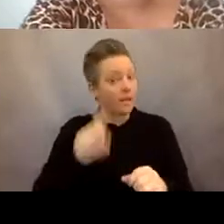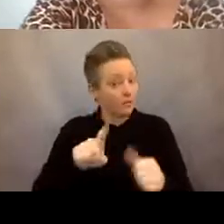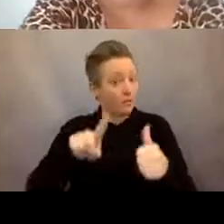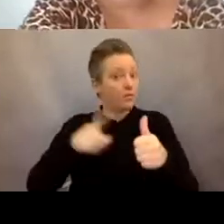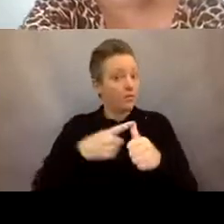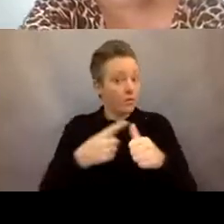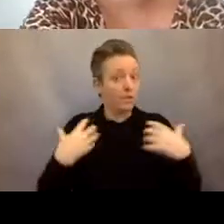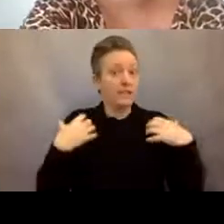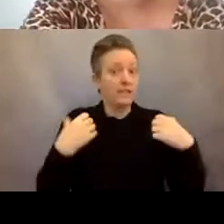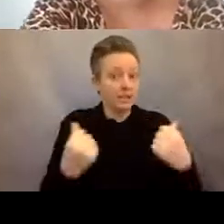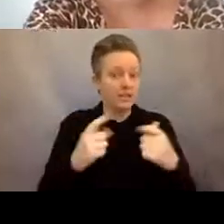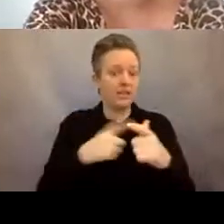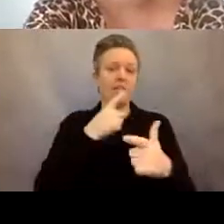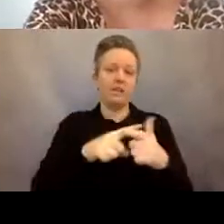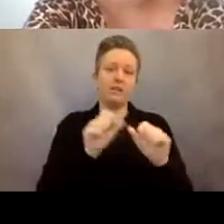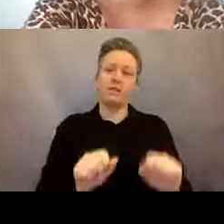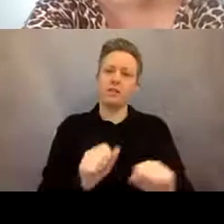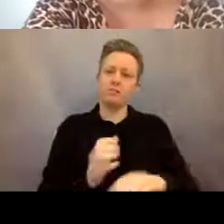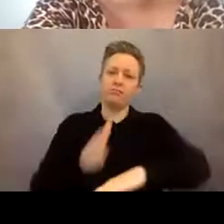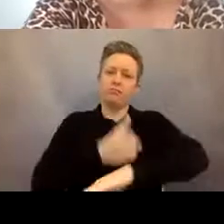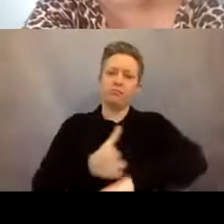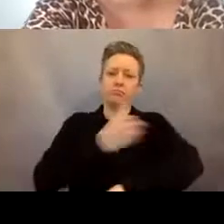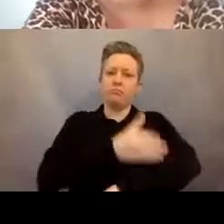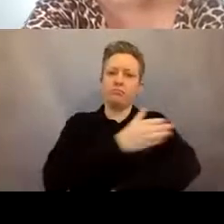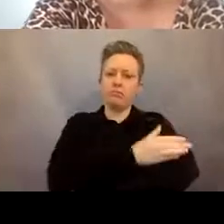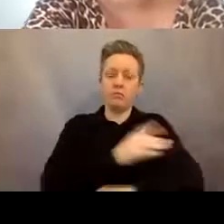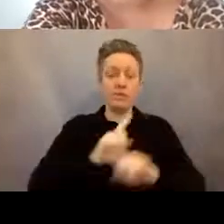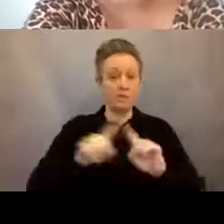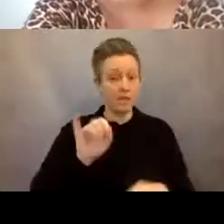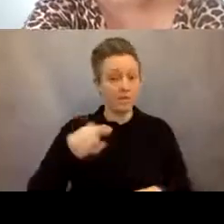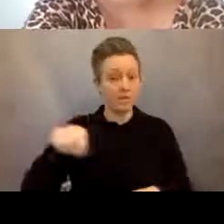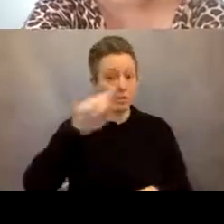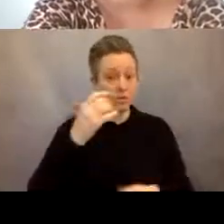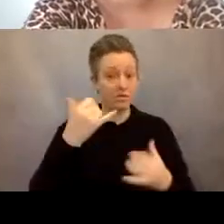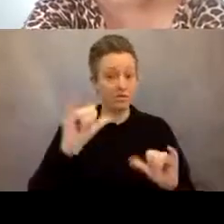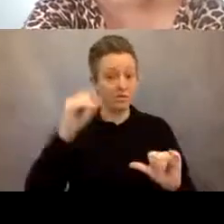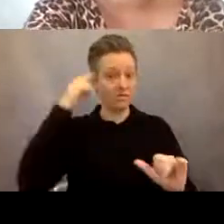that if you still believe that we're a crazy crackhead.